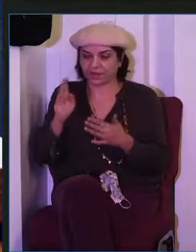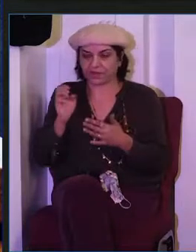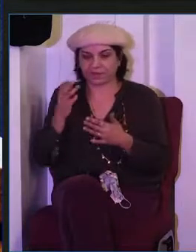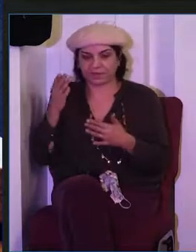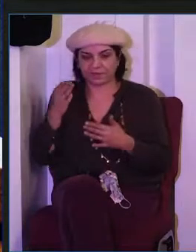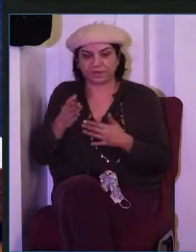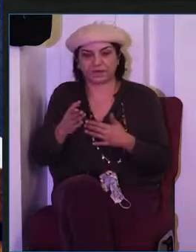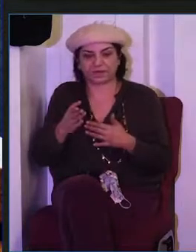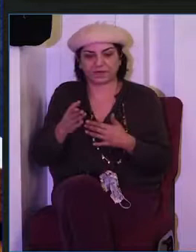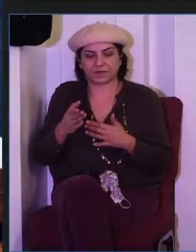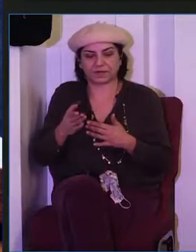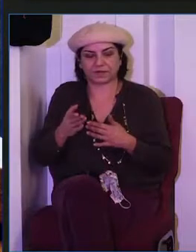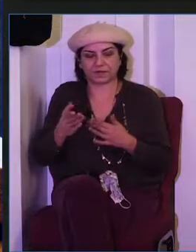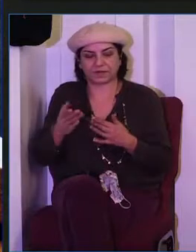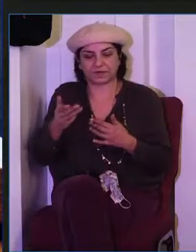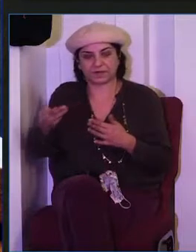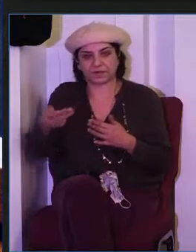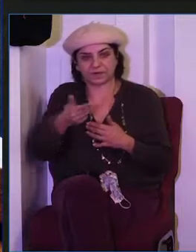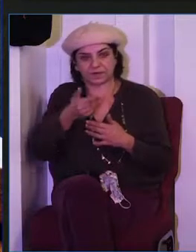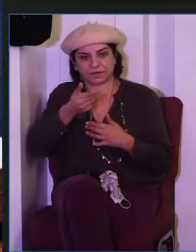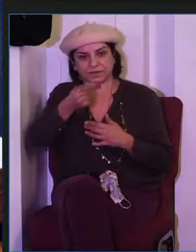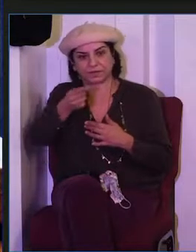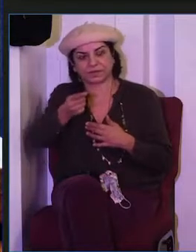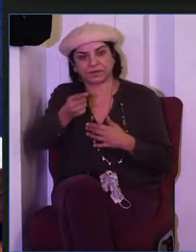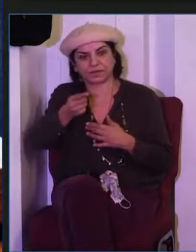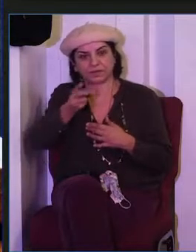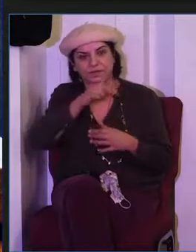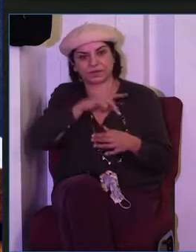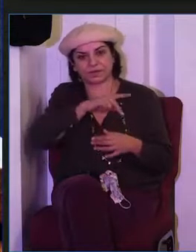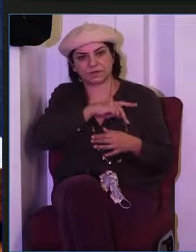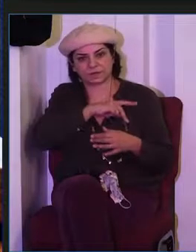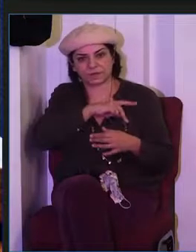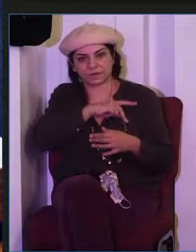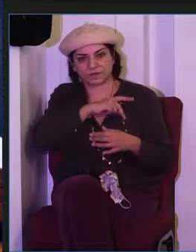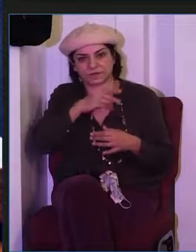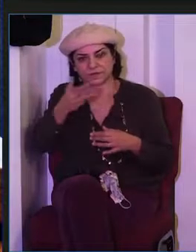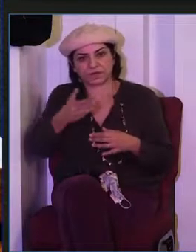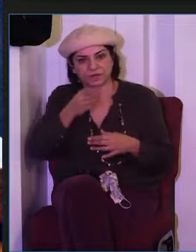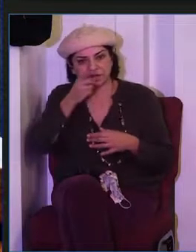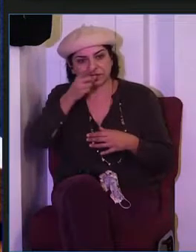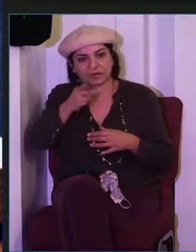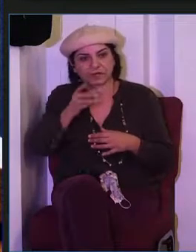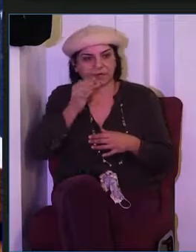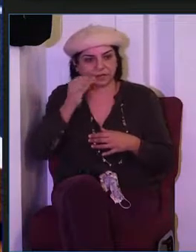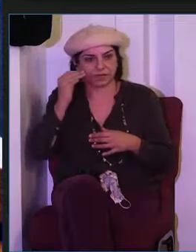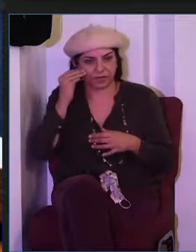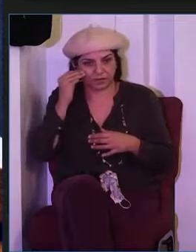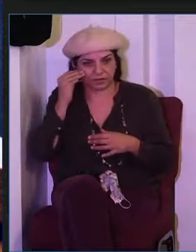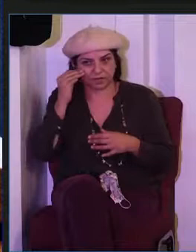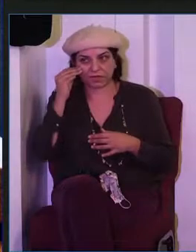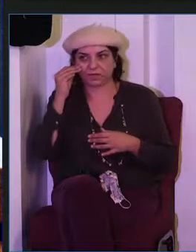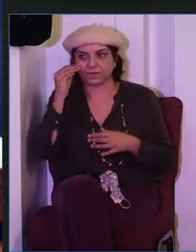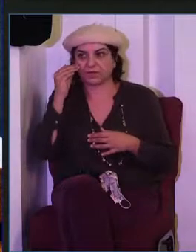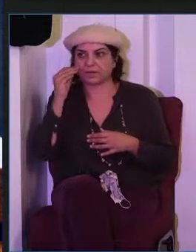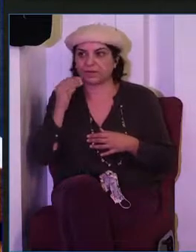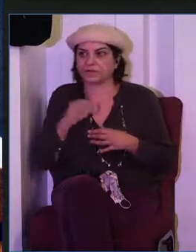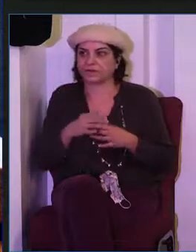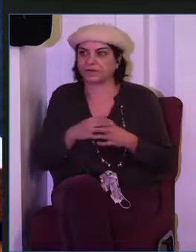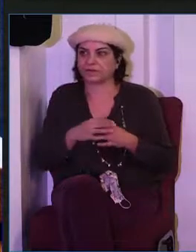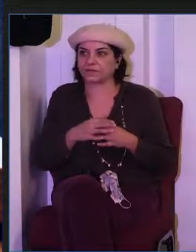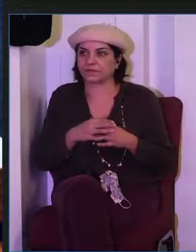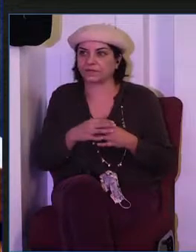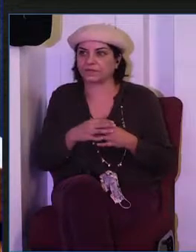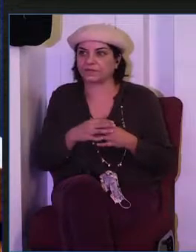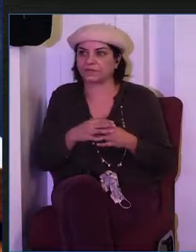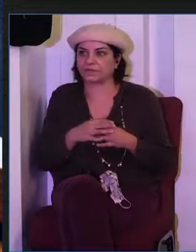where we will be together. You know where I am going and how to get there.